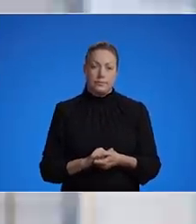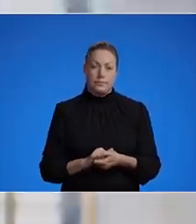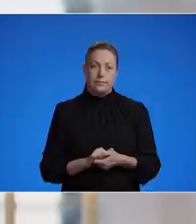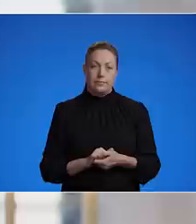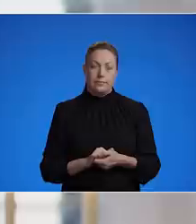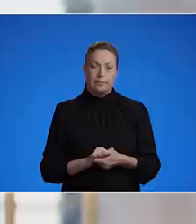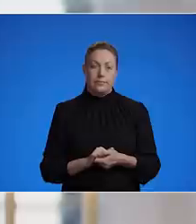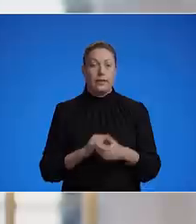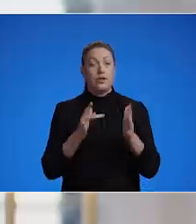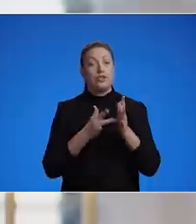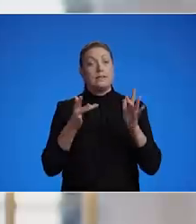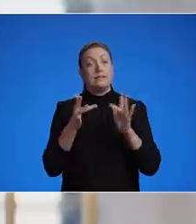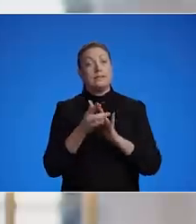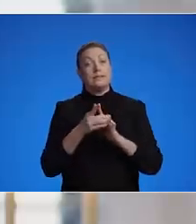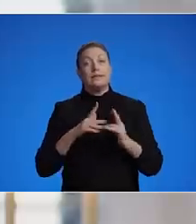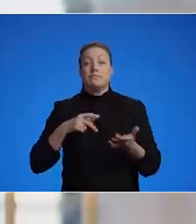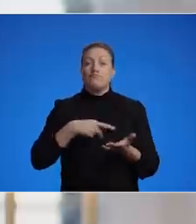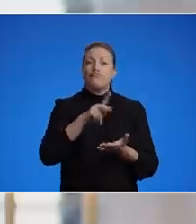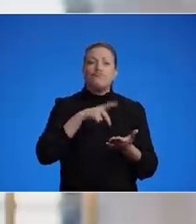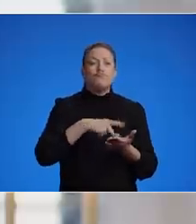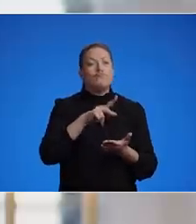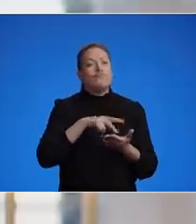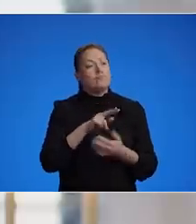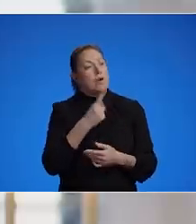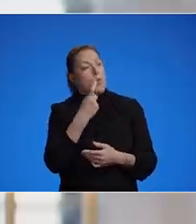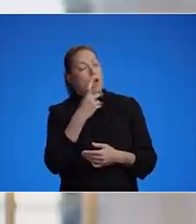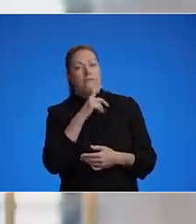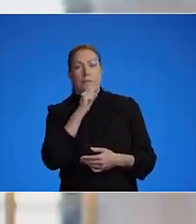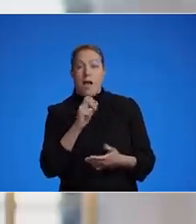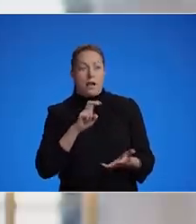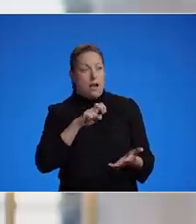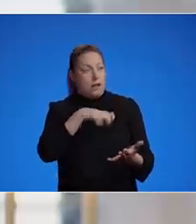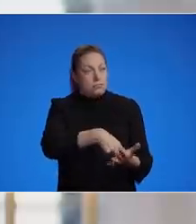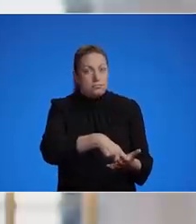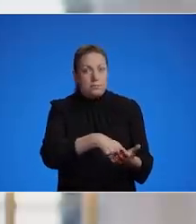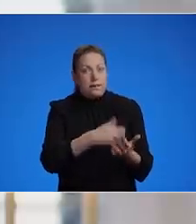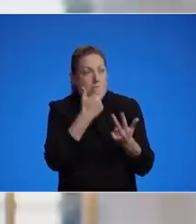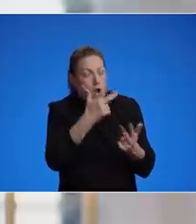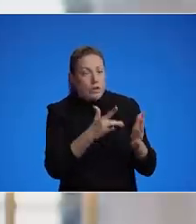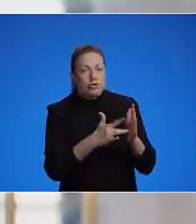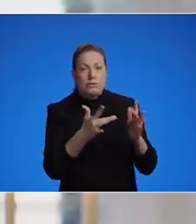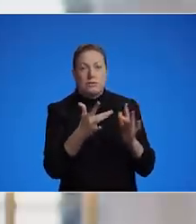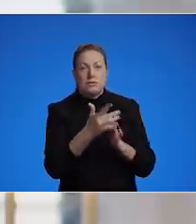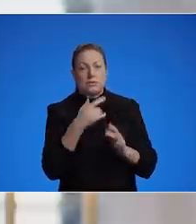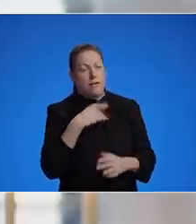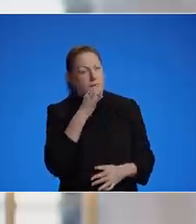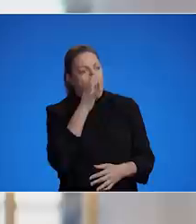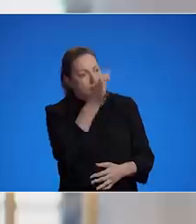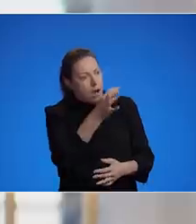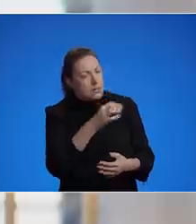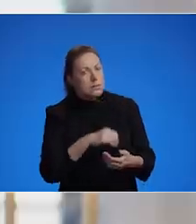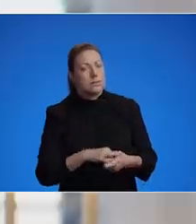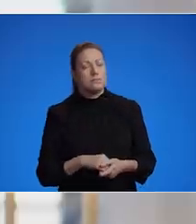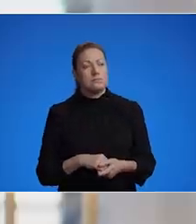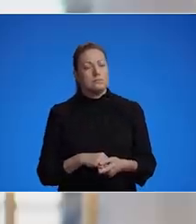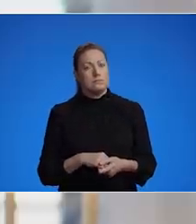Jesus was setting out on a journey when a man ran up, knelt before him, and put this question to him.